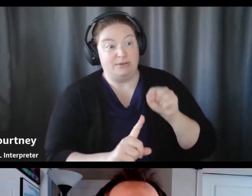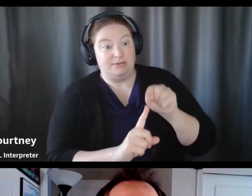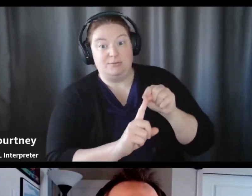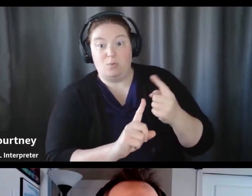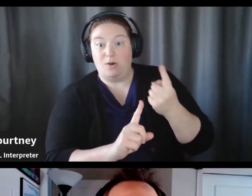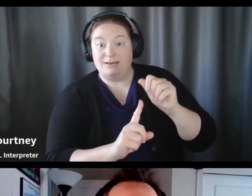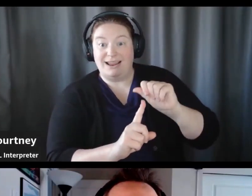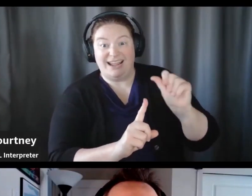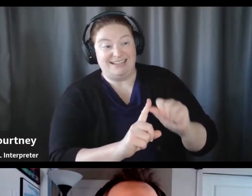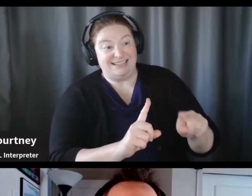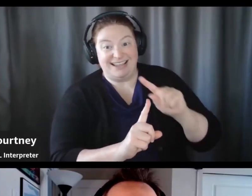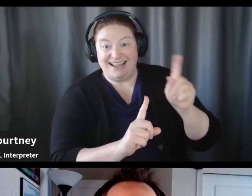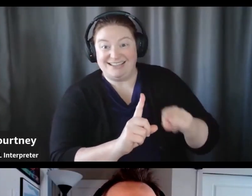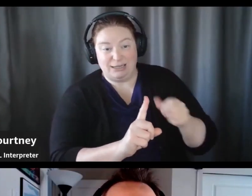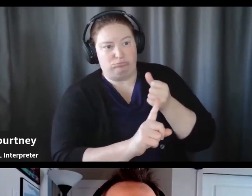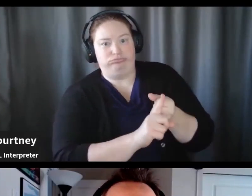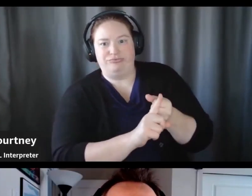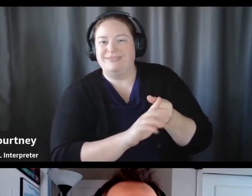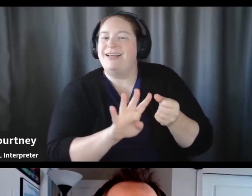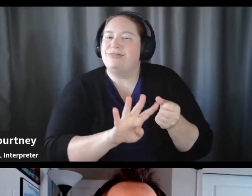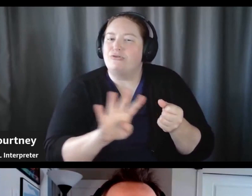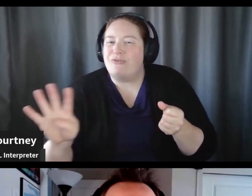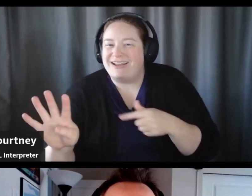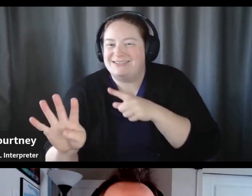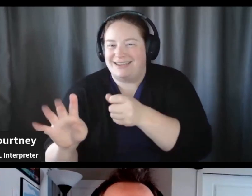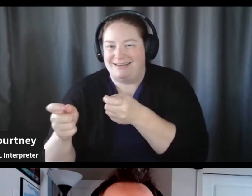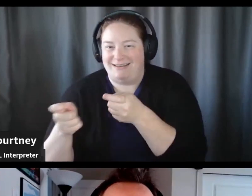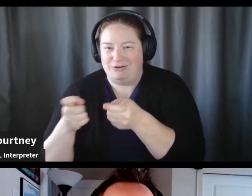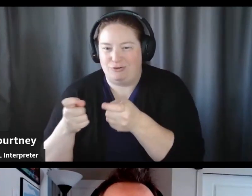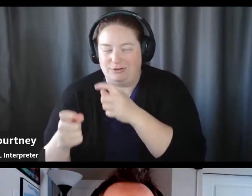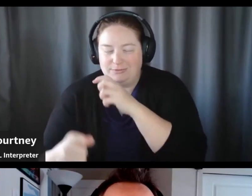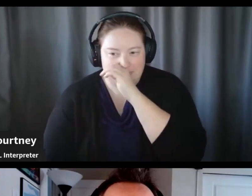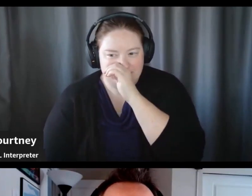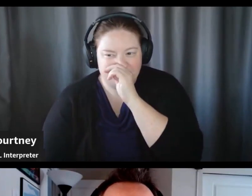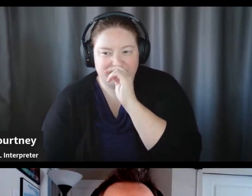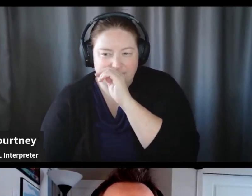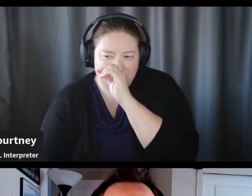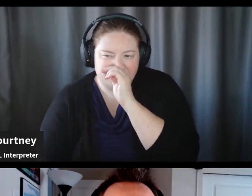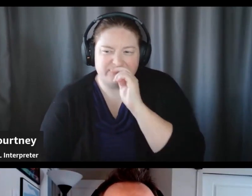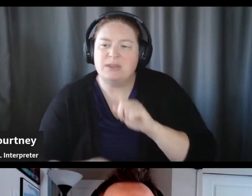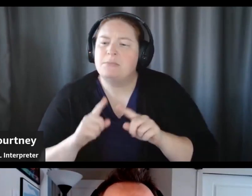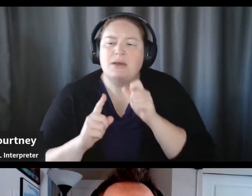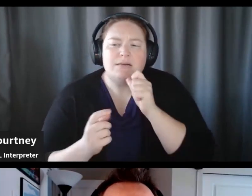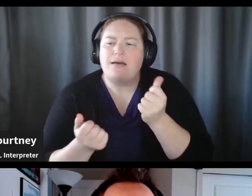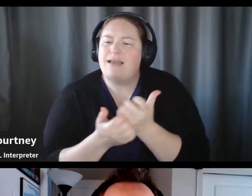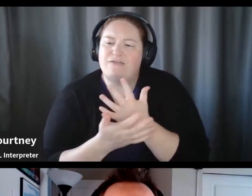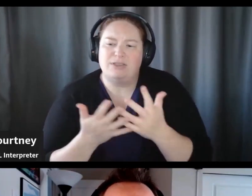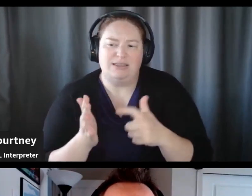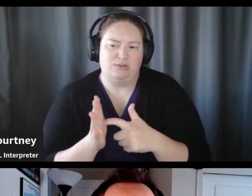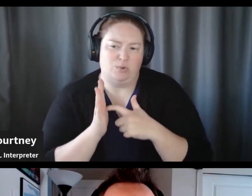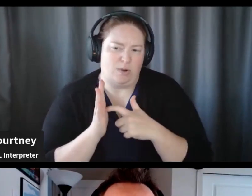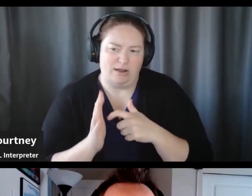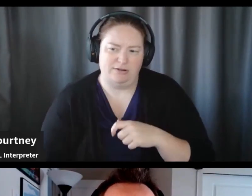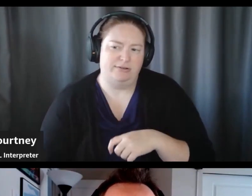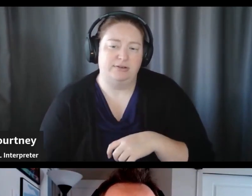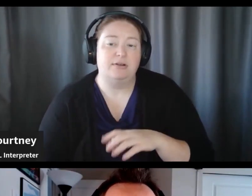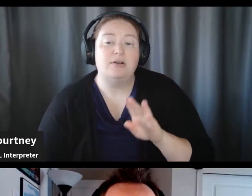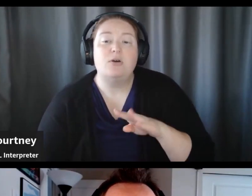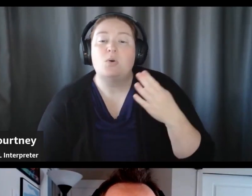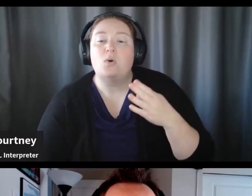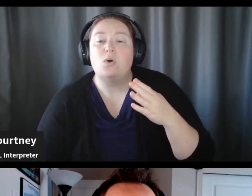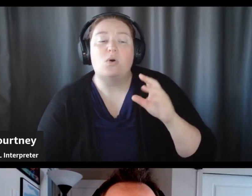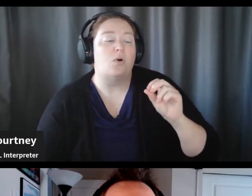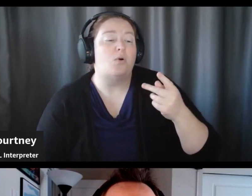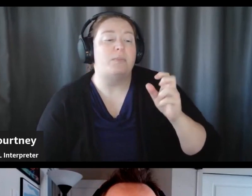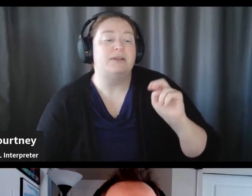sort of handle this. But they do not do all the things that are required. I mean, OpenSearch is a very complex software. It